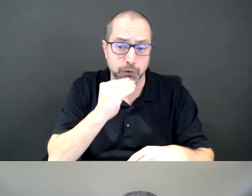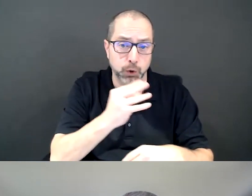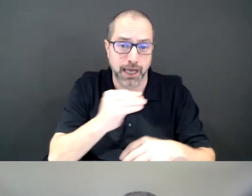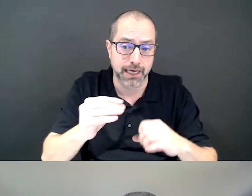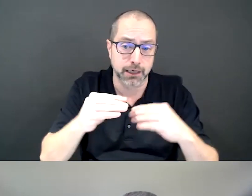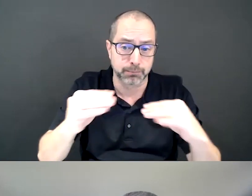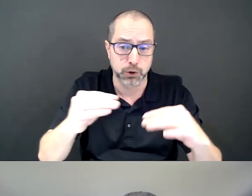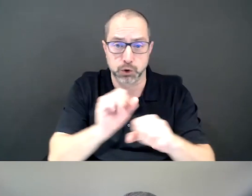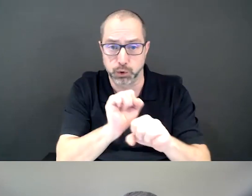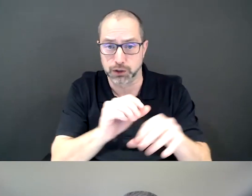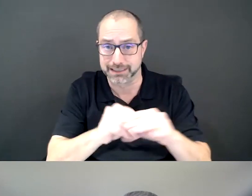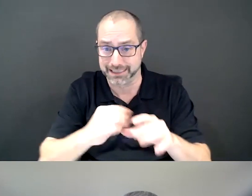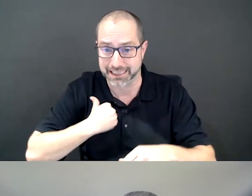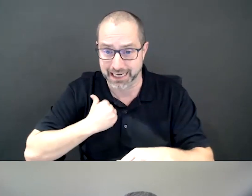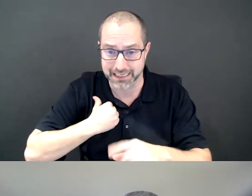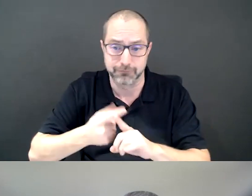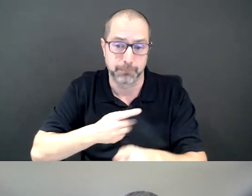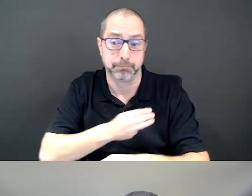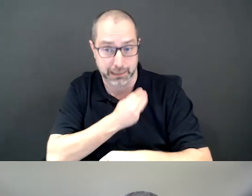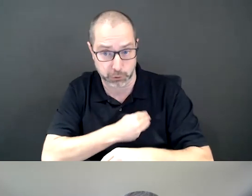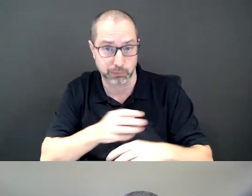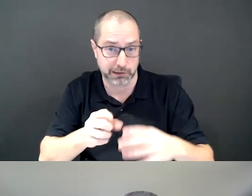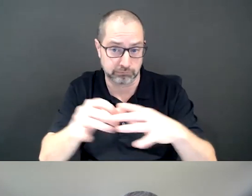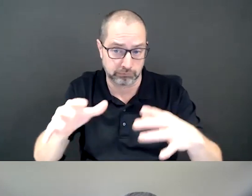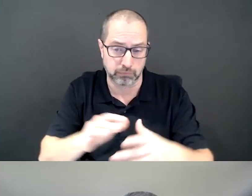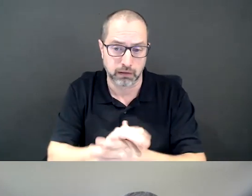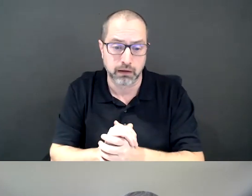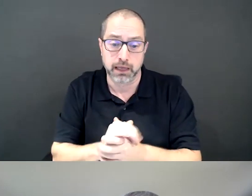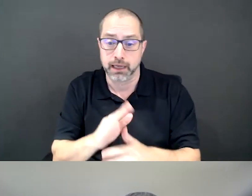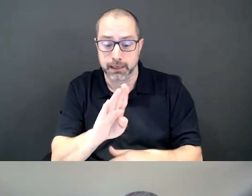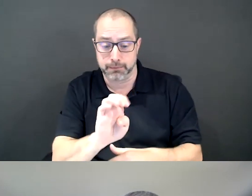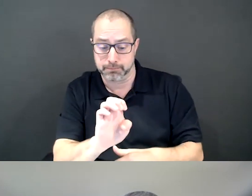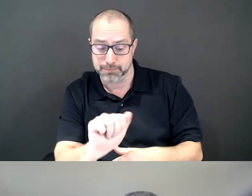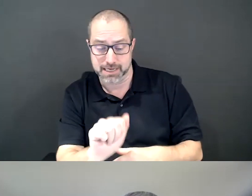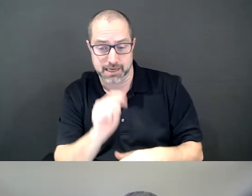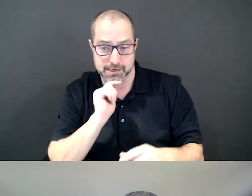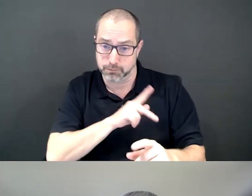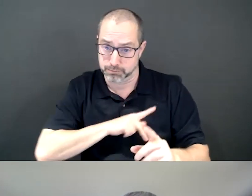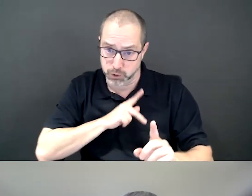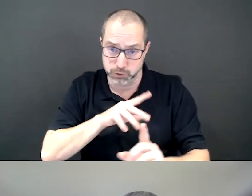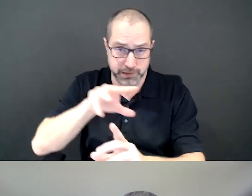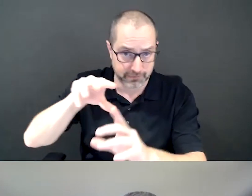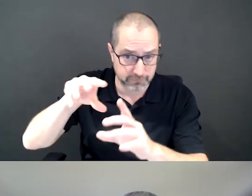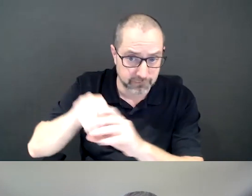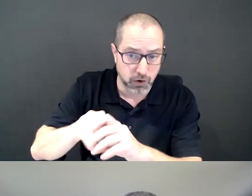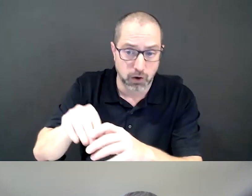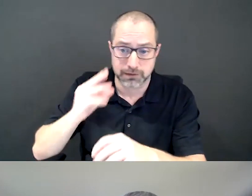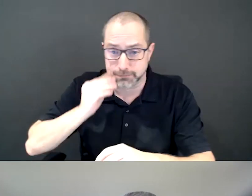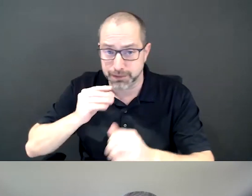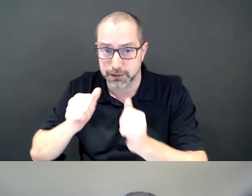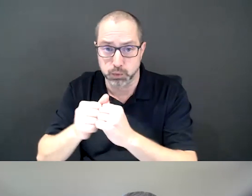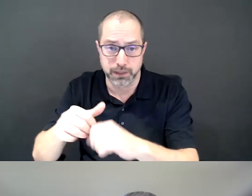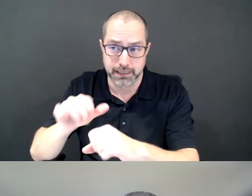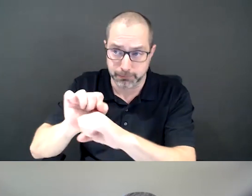coming out of Manitoba. And I can say that B has personal involvement and experience with the issue of employment of persons